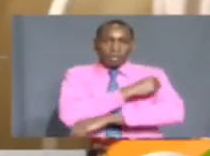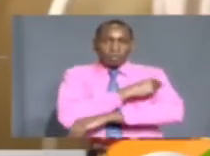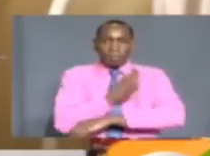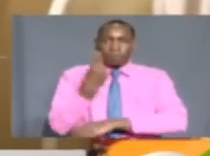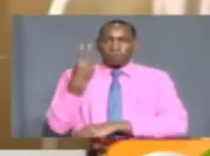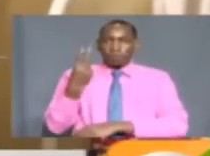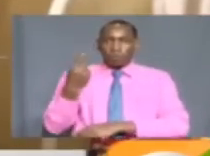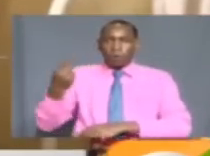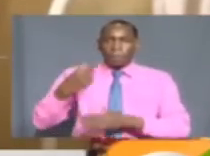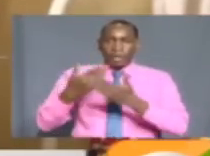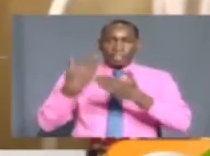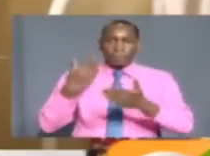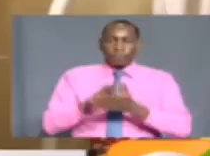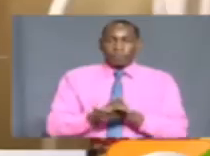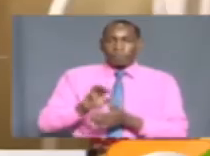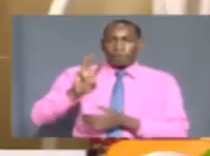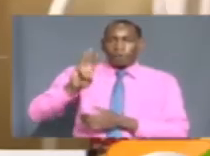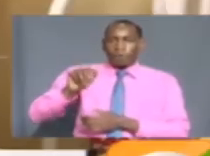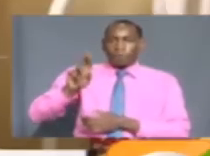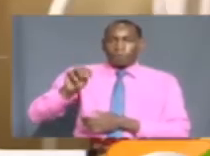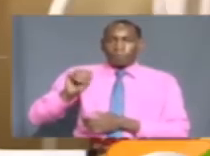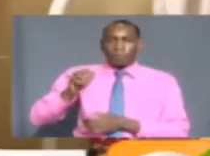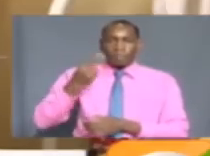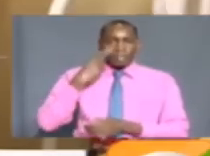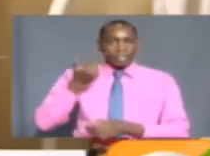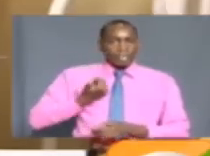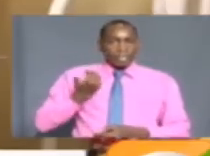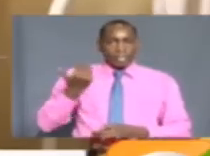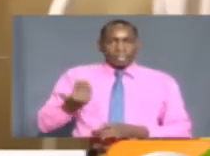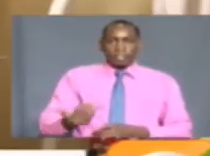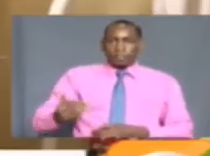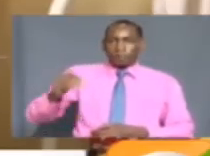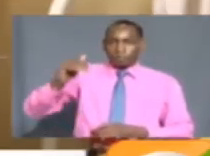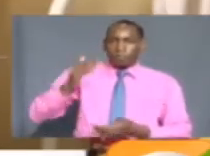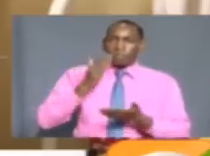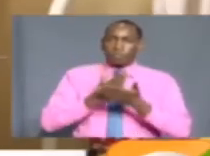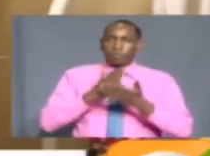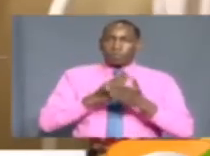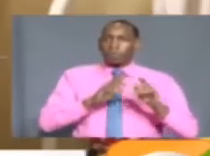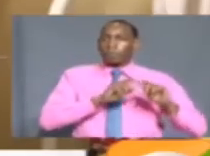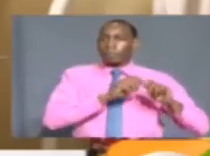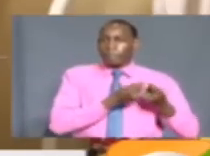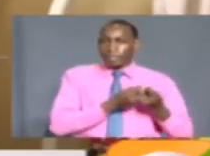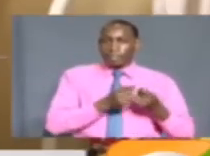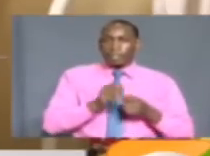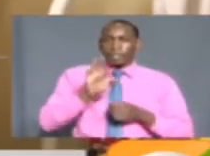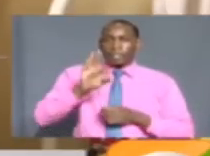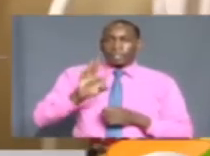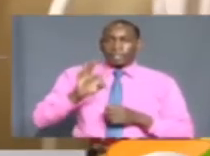2 months. For Fresha Wamboi, seeing her daughter grow here breaks her heart. A